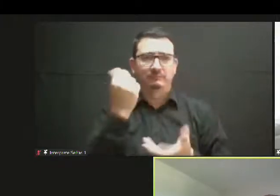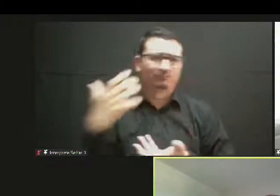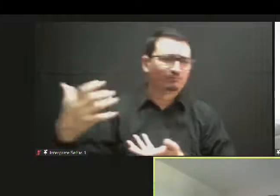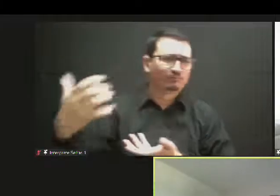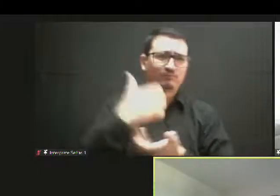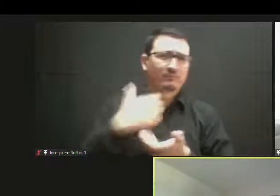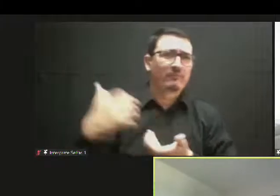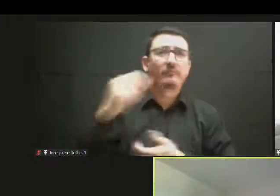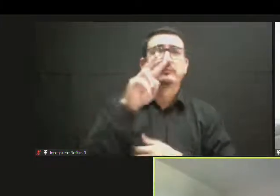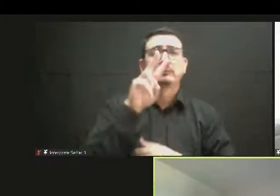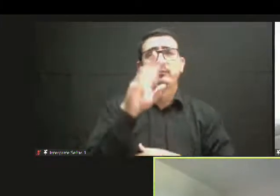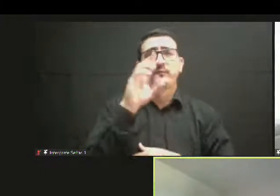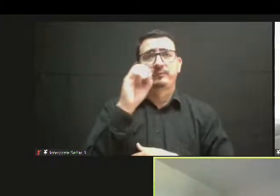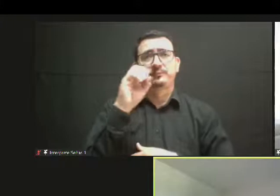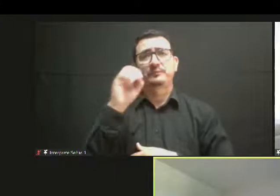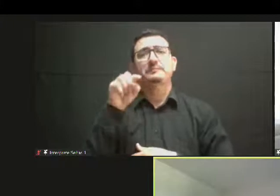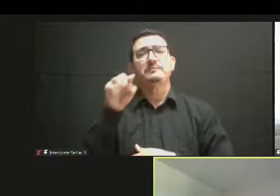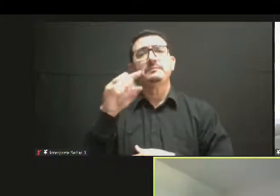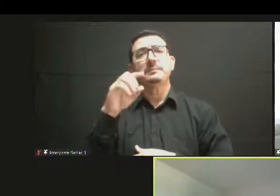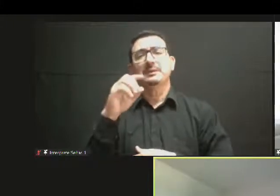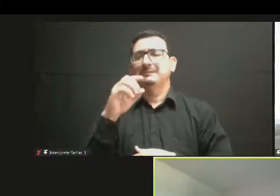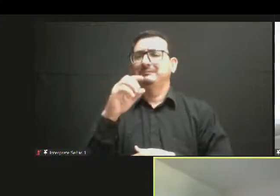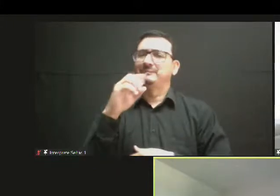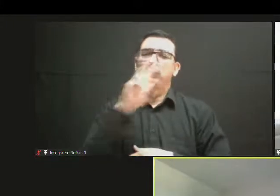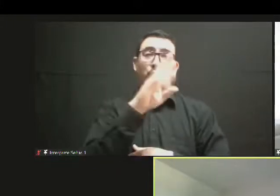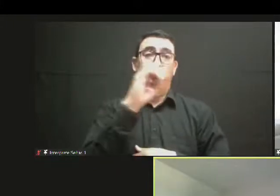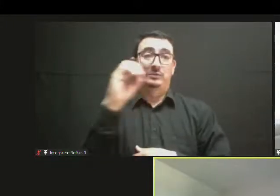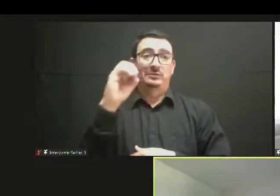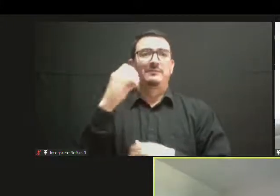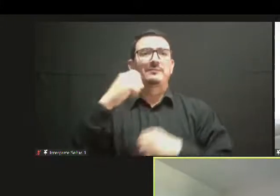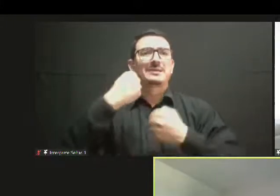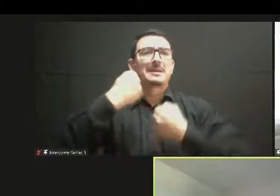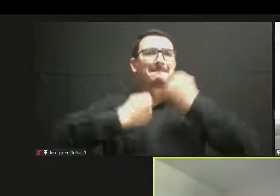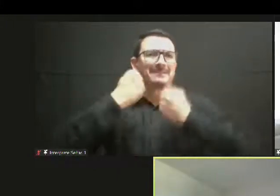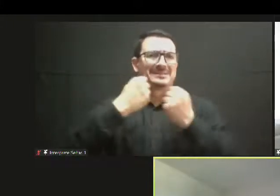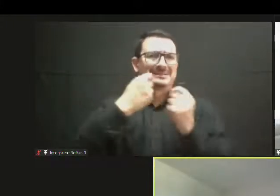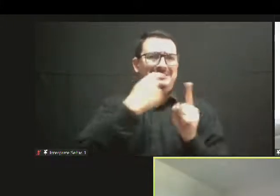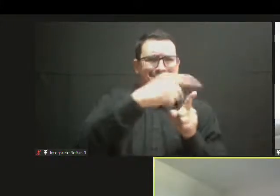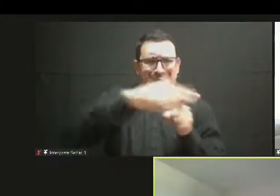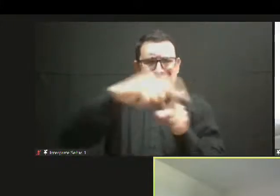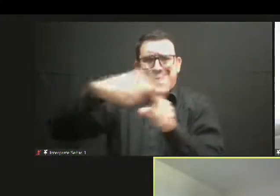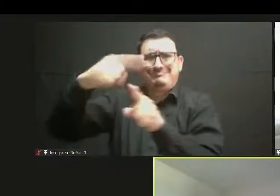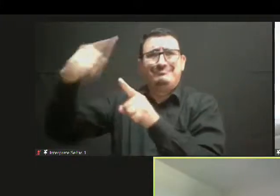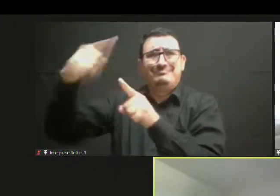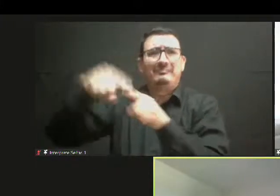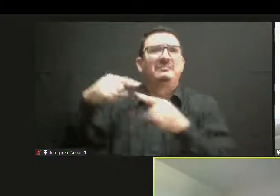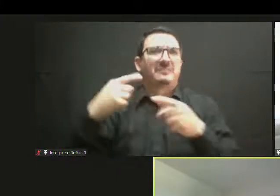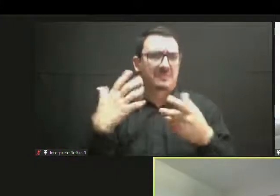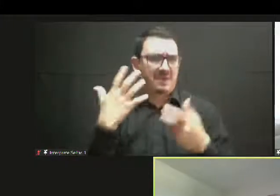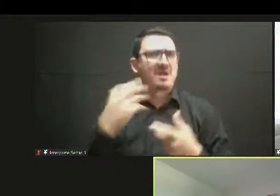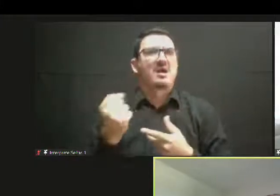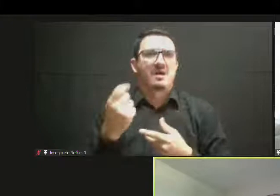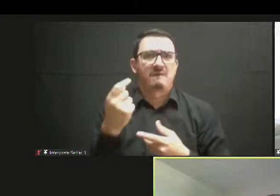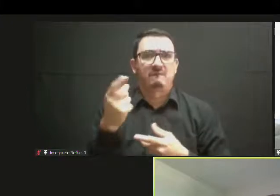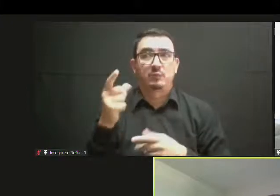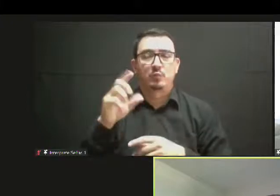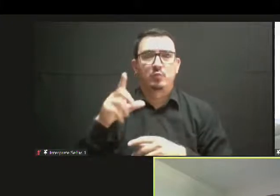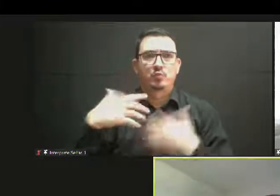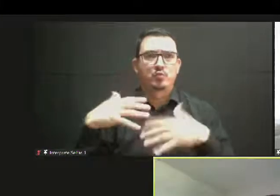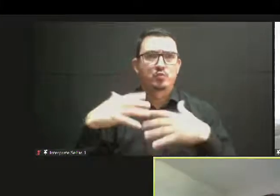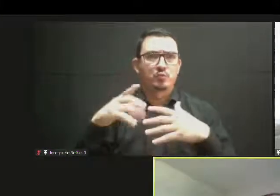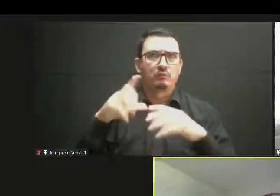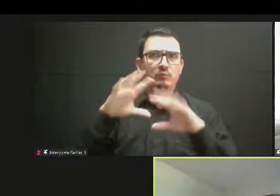that is very interesting for us, obviously, has been the challenge of keeping up those enabling